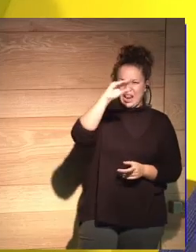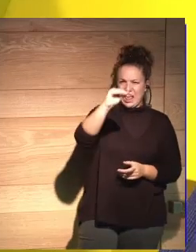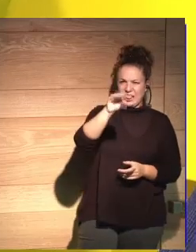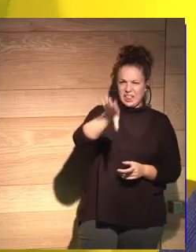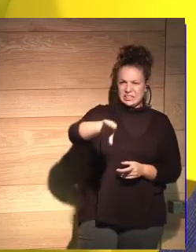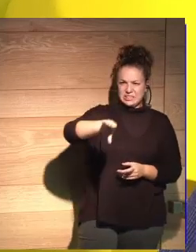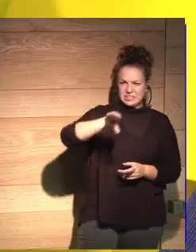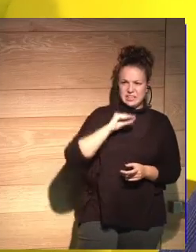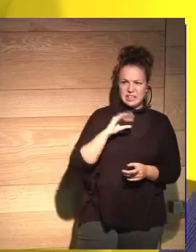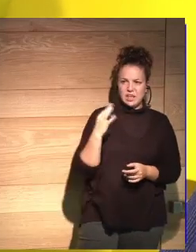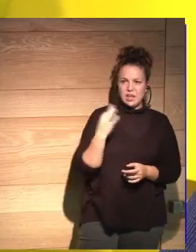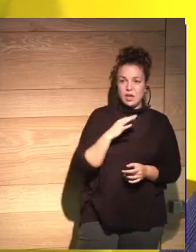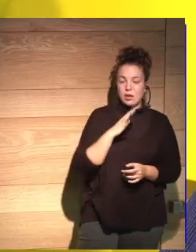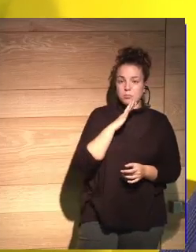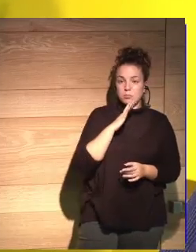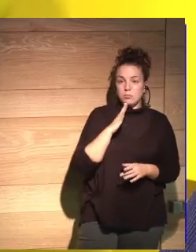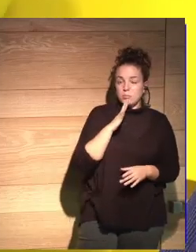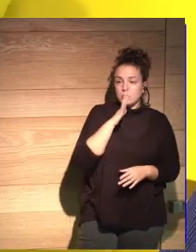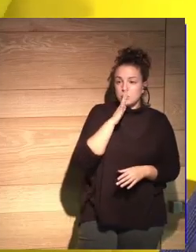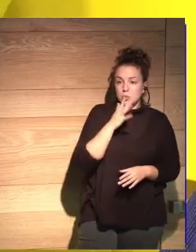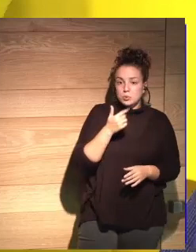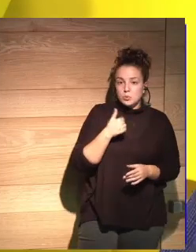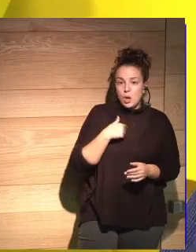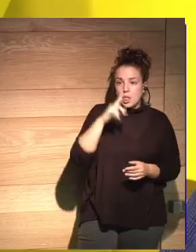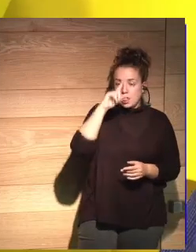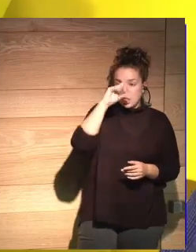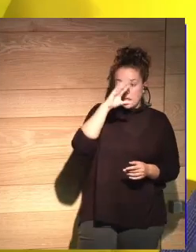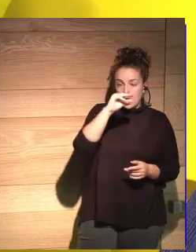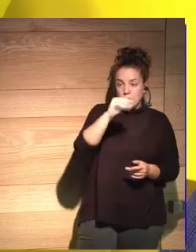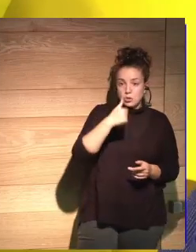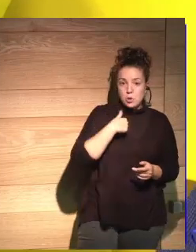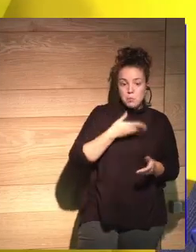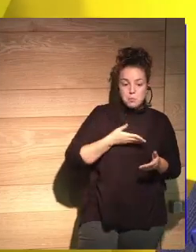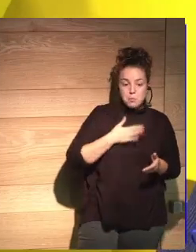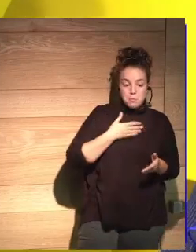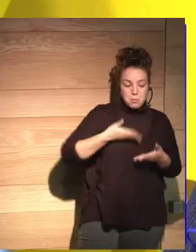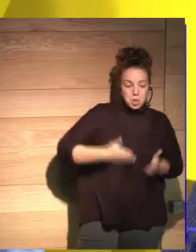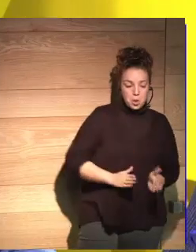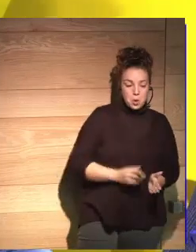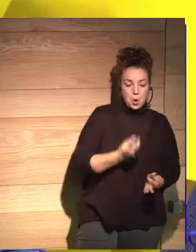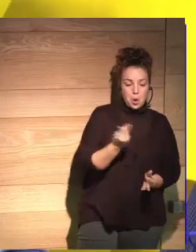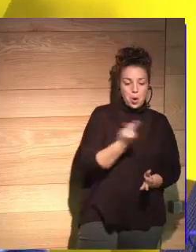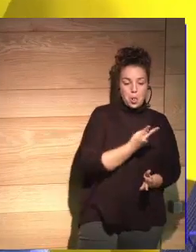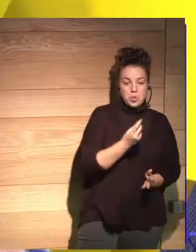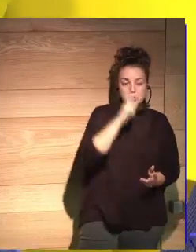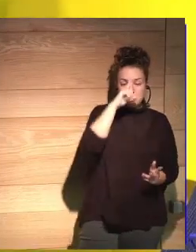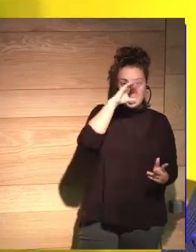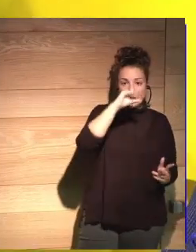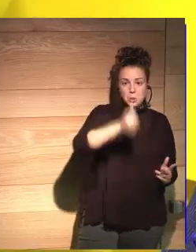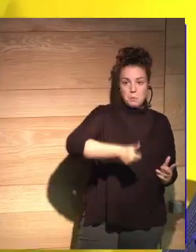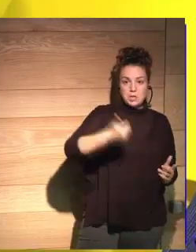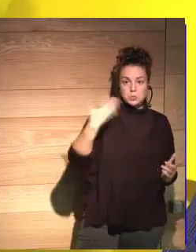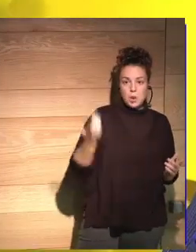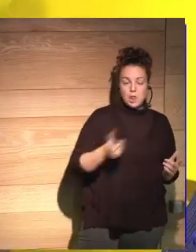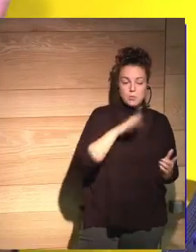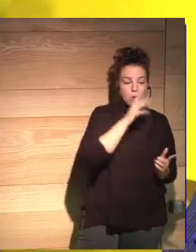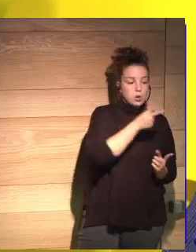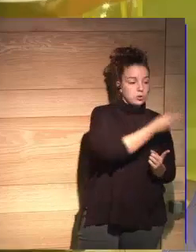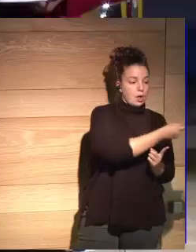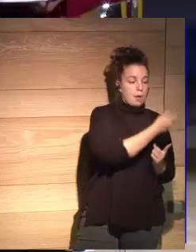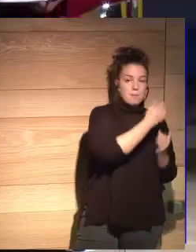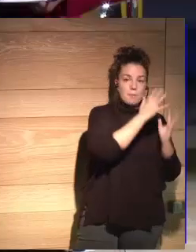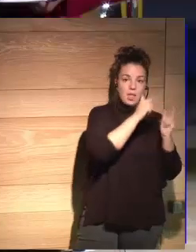is intelligence? Just to start with, because I don't even have a definition of intelligence. I don't know which one of my children is more intelligent. One